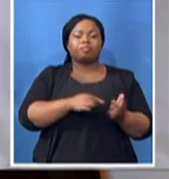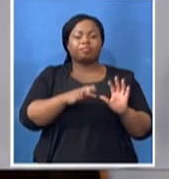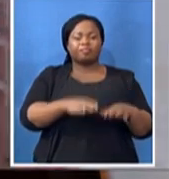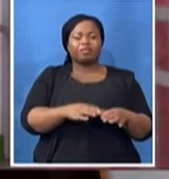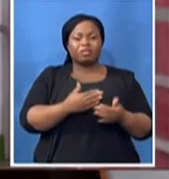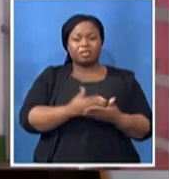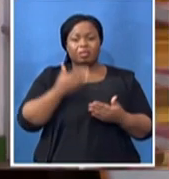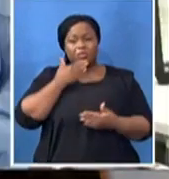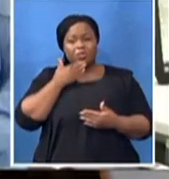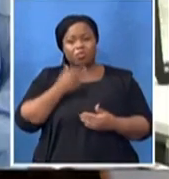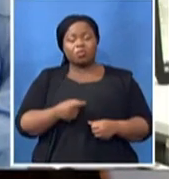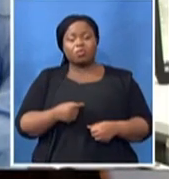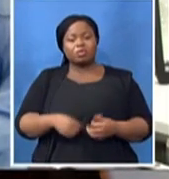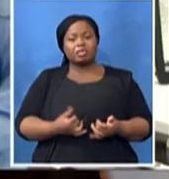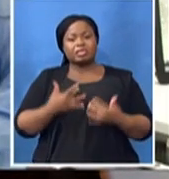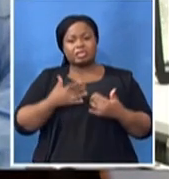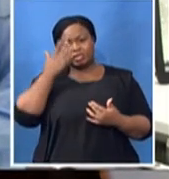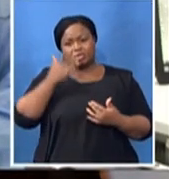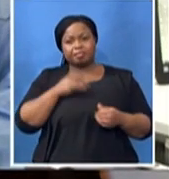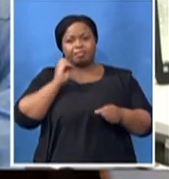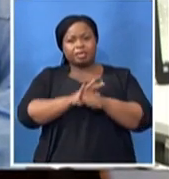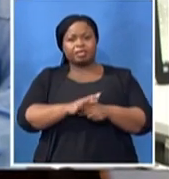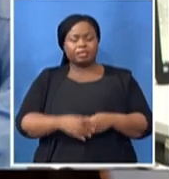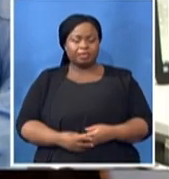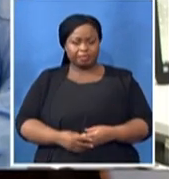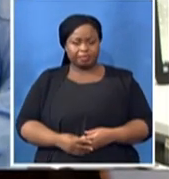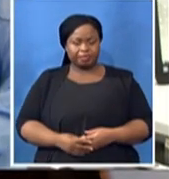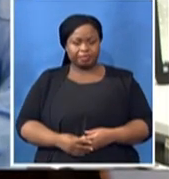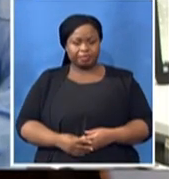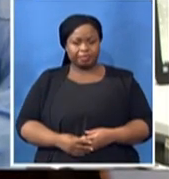impact of the virus. Nozintombi Mia, SABC News, Johannesburg.